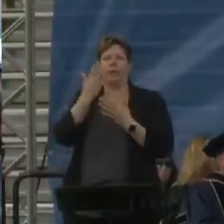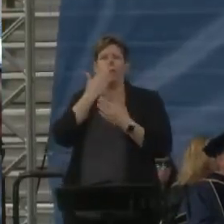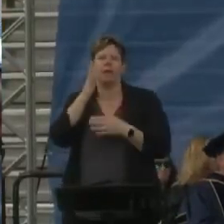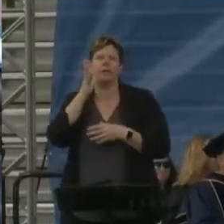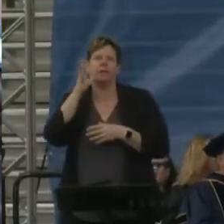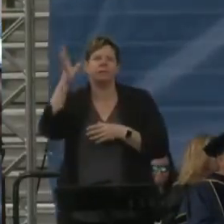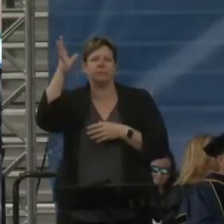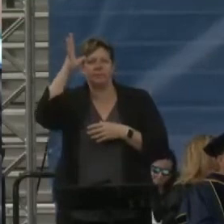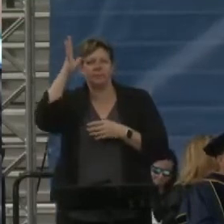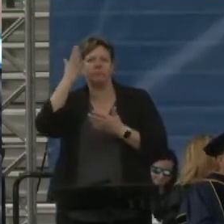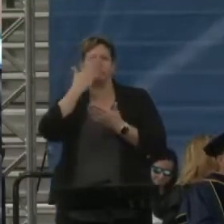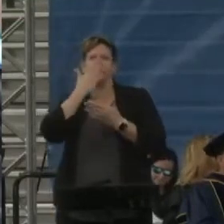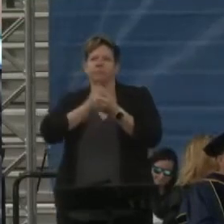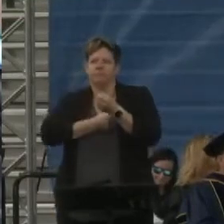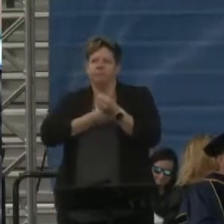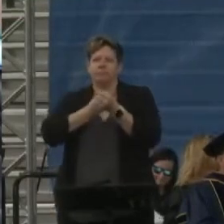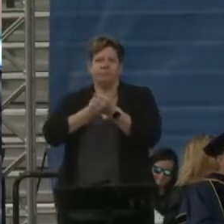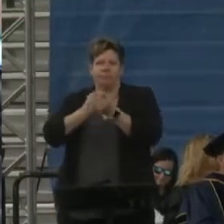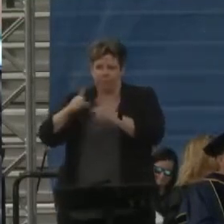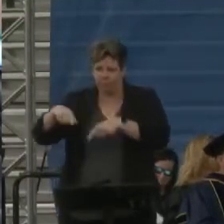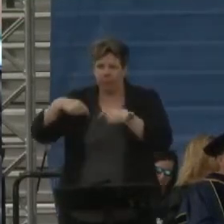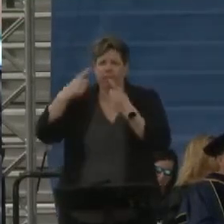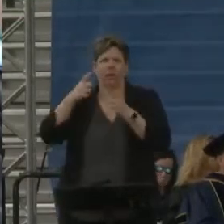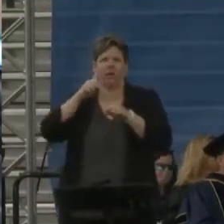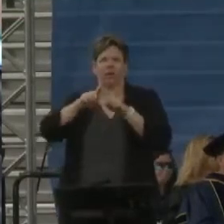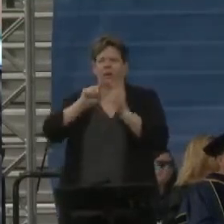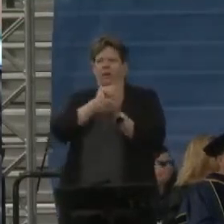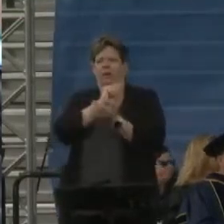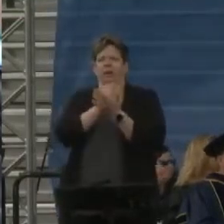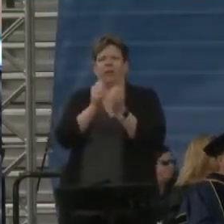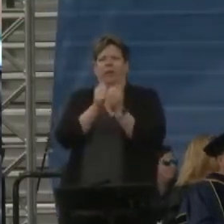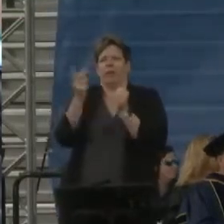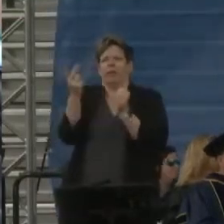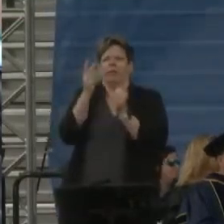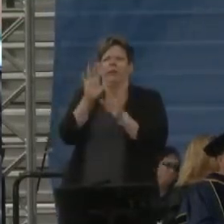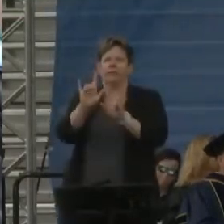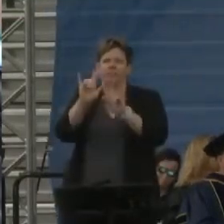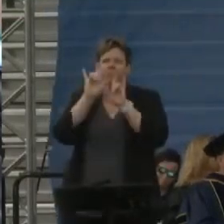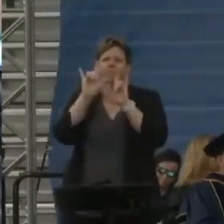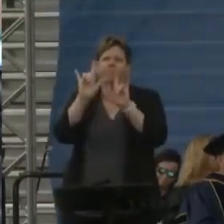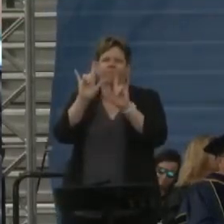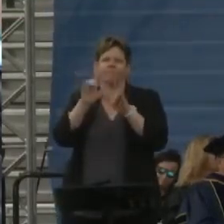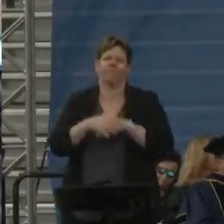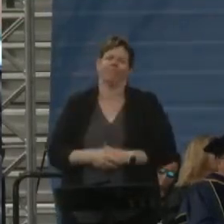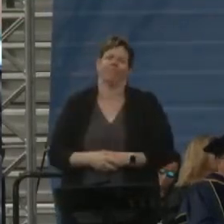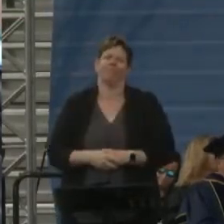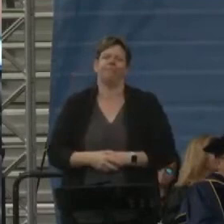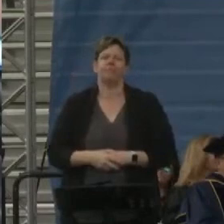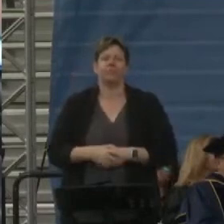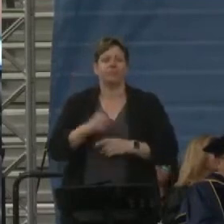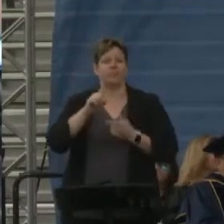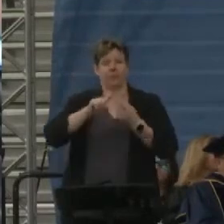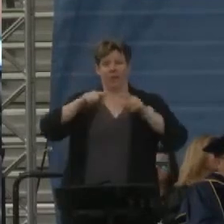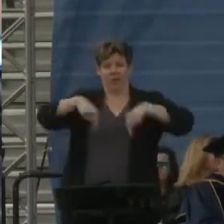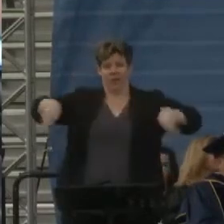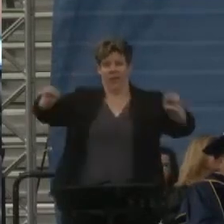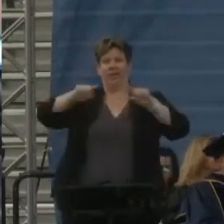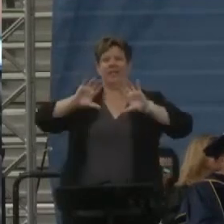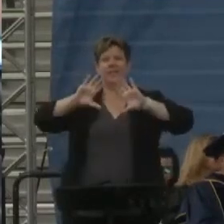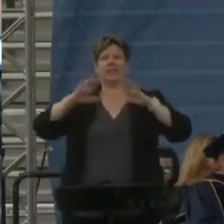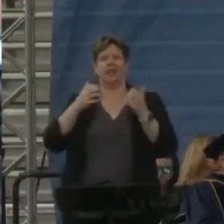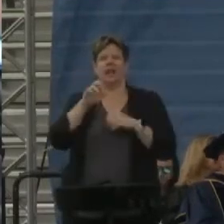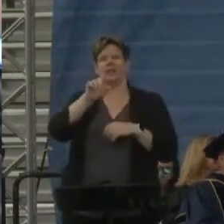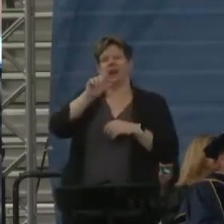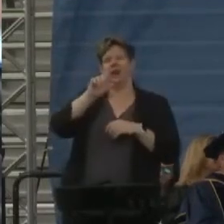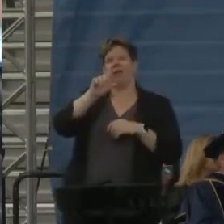love and support of me. I couldn't have done this without you both, and I love you. To the class of 2022, we